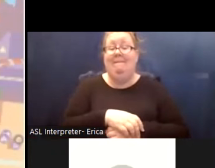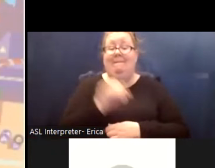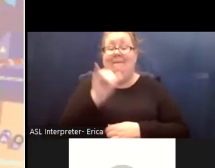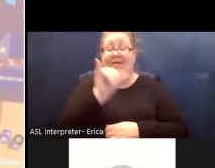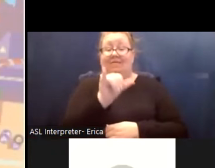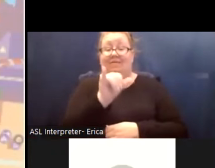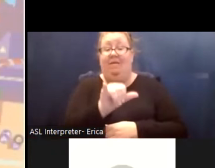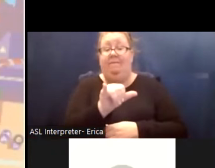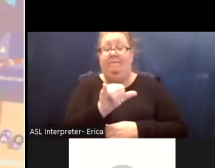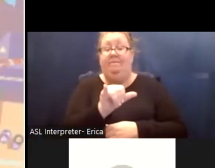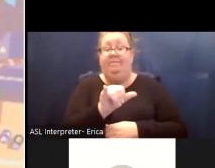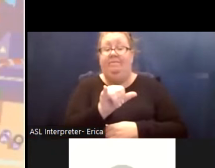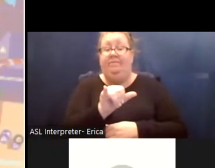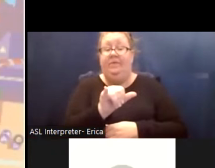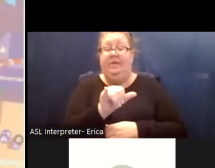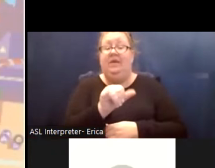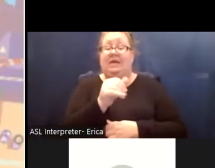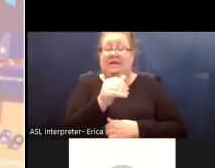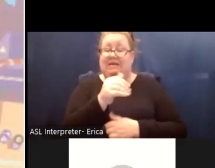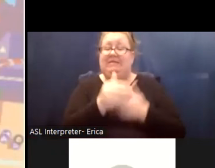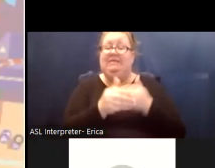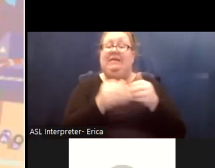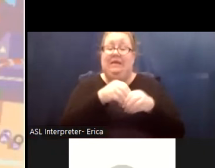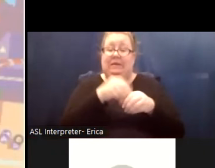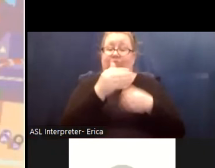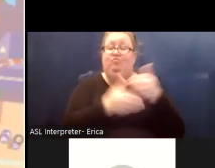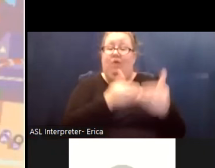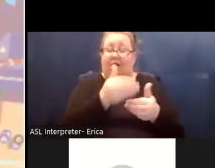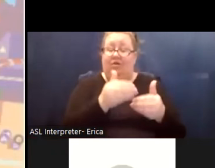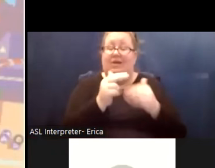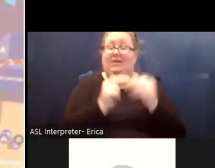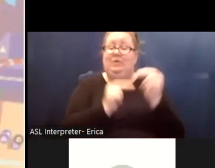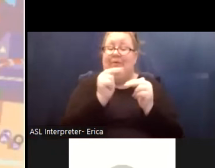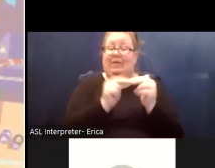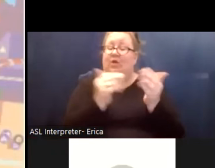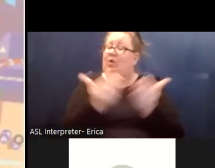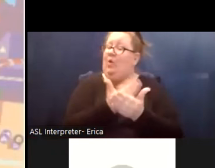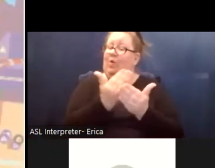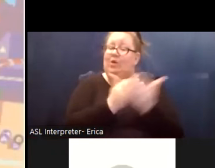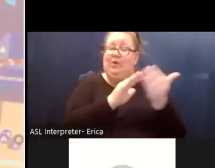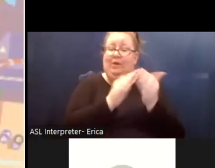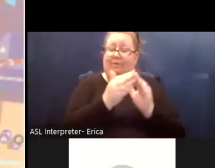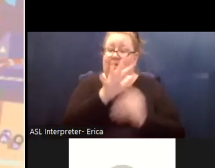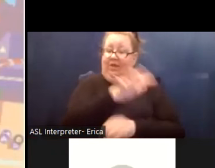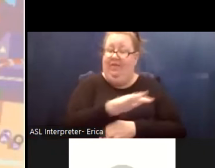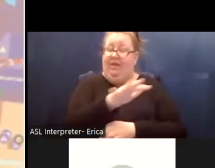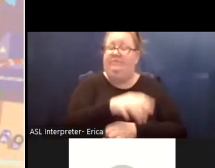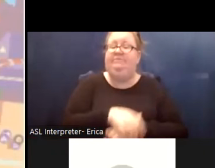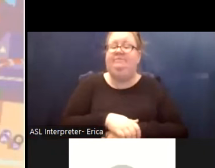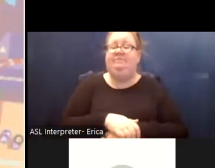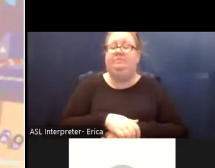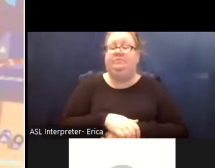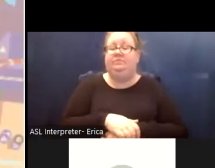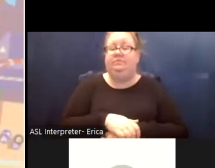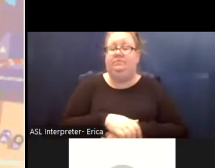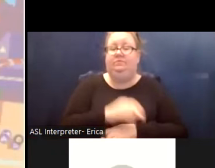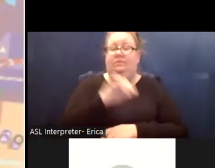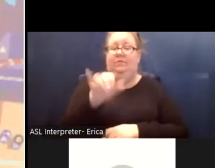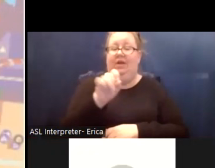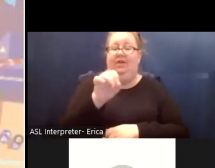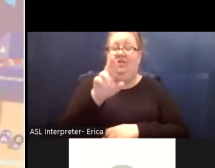be in progress to build a whole new community there, and the Joyers